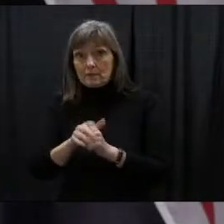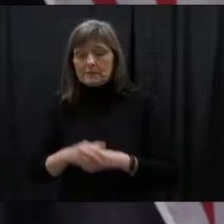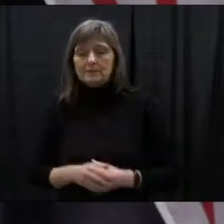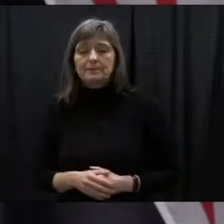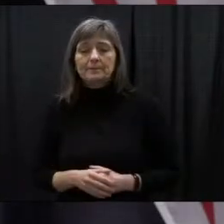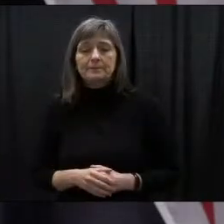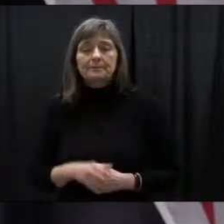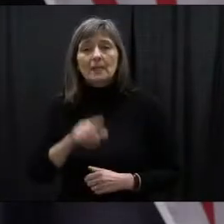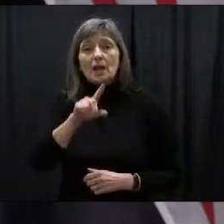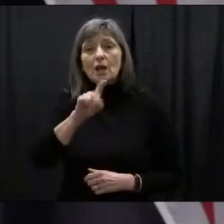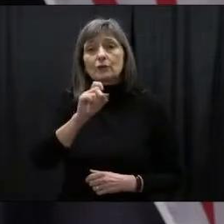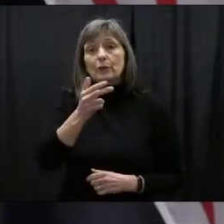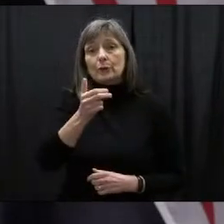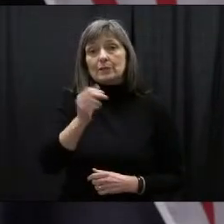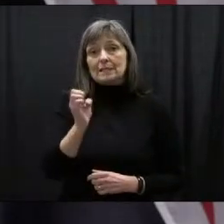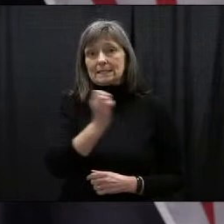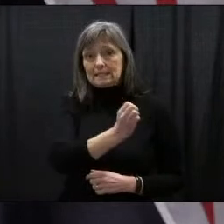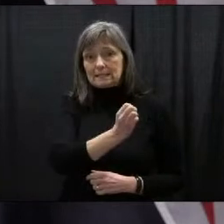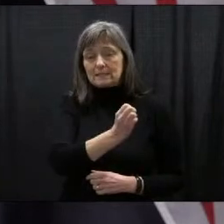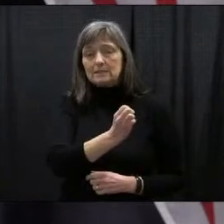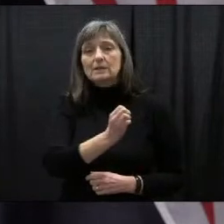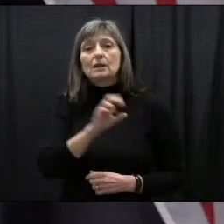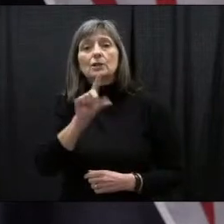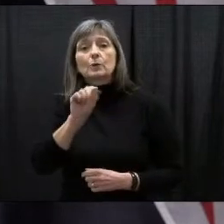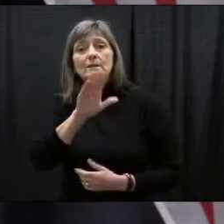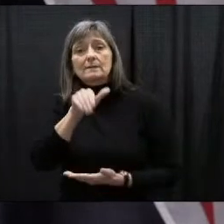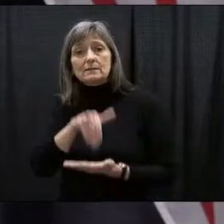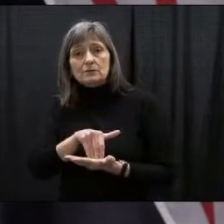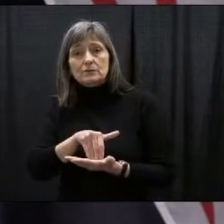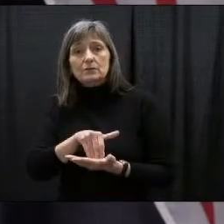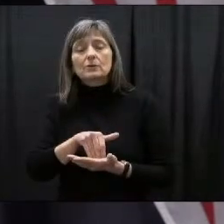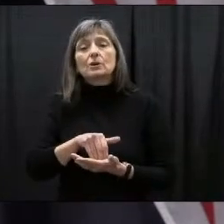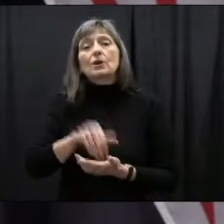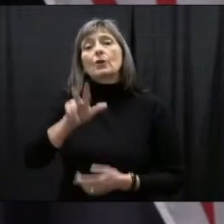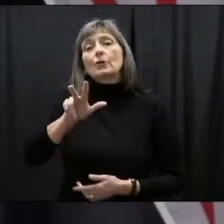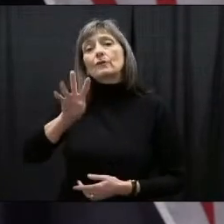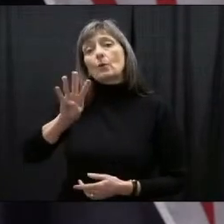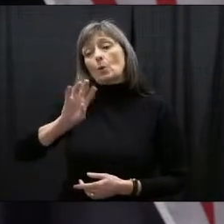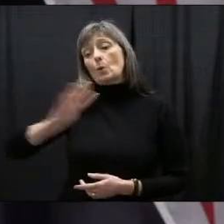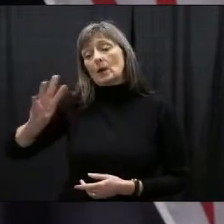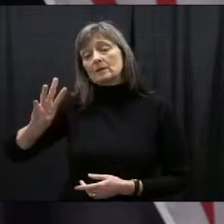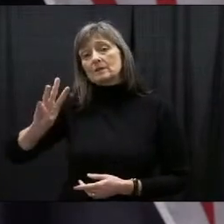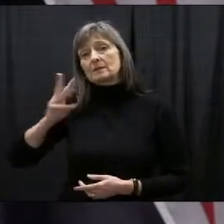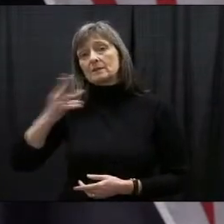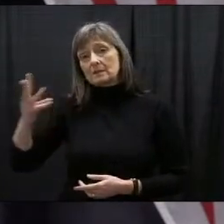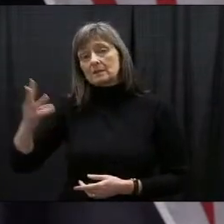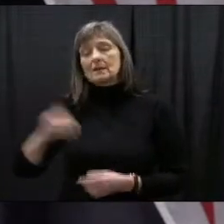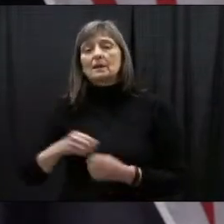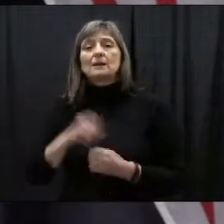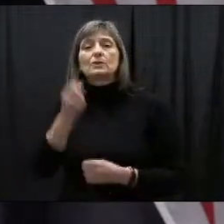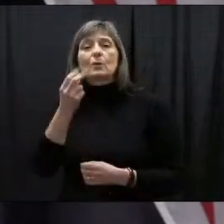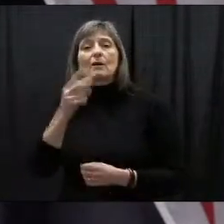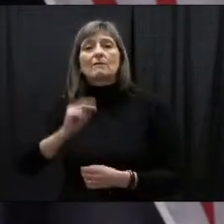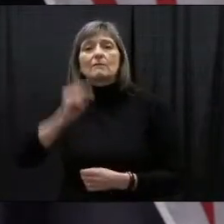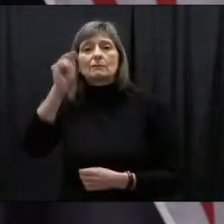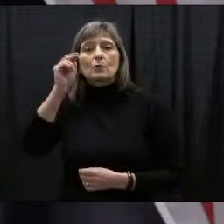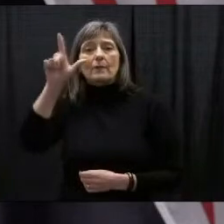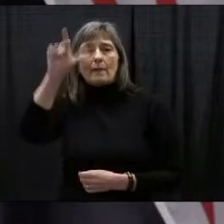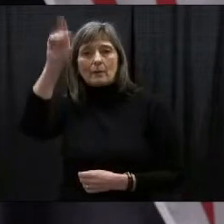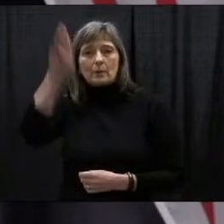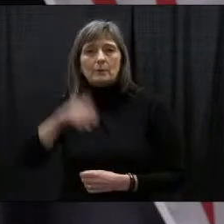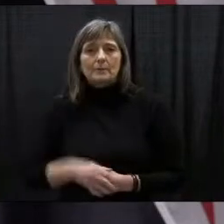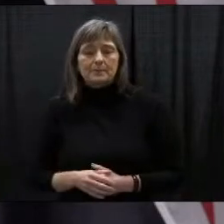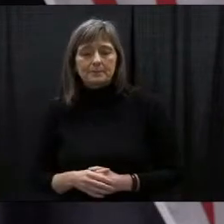COVID-19. 113 are in Eastern Health, 20 in Central Health, 34 in Western Health, and 12 in Labrador-Grenville